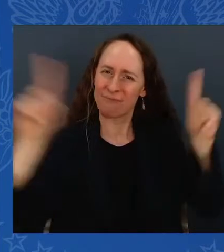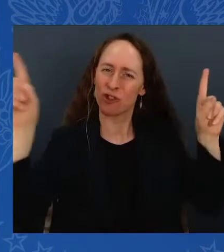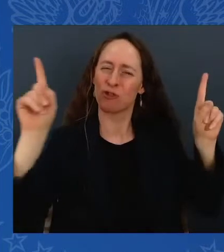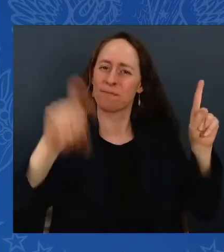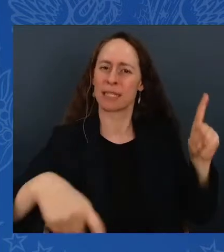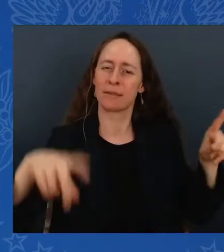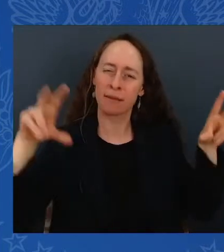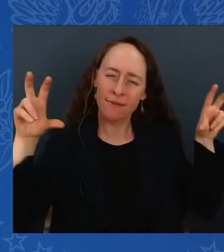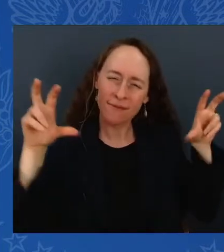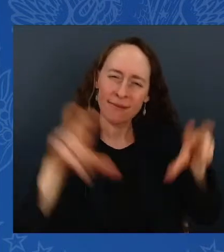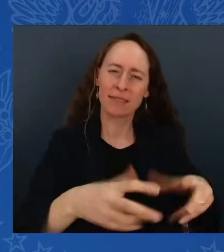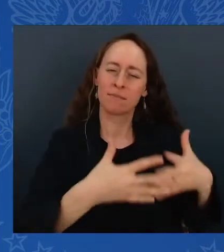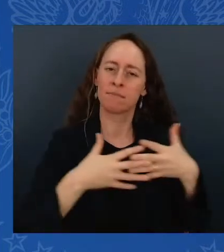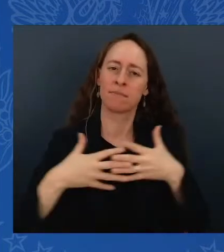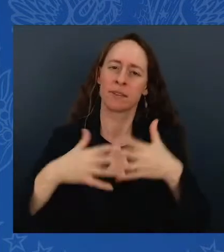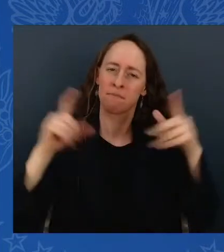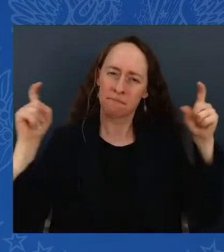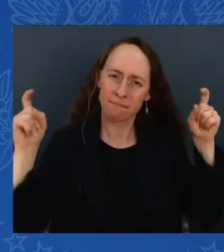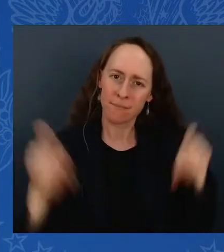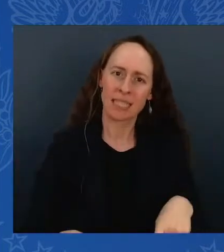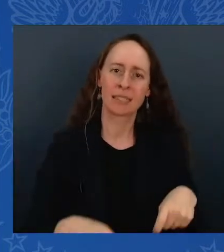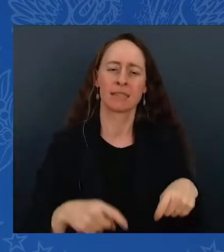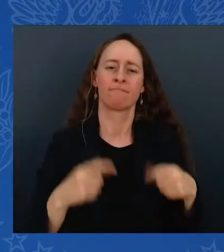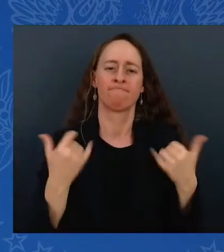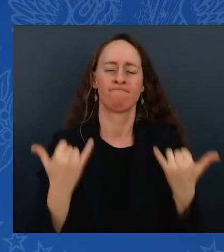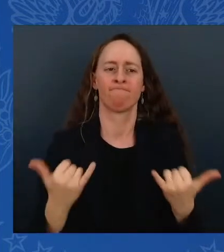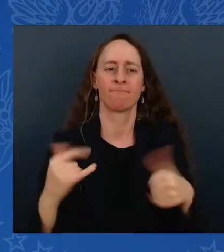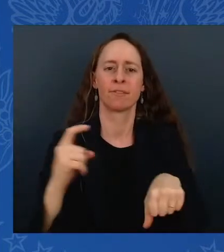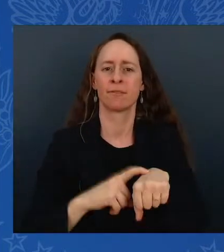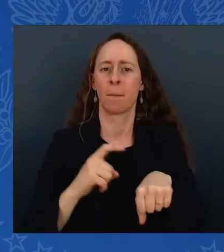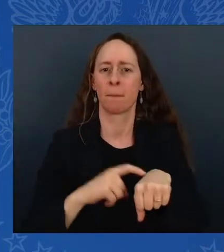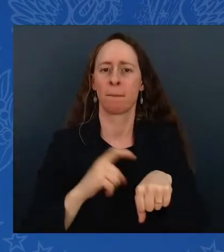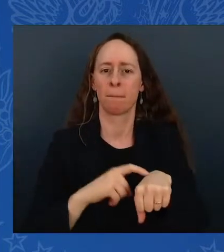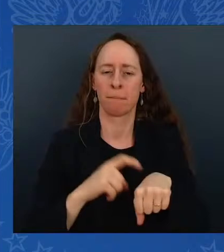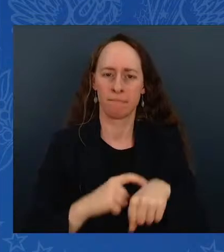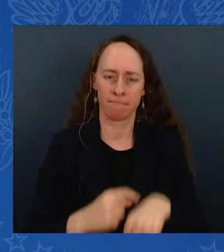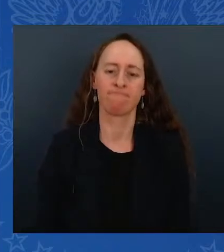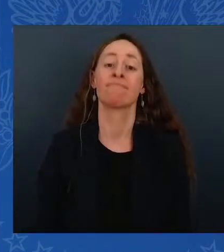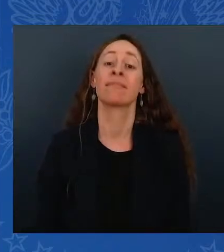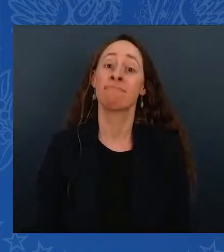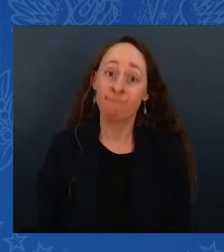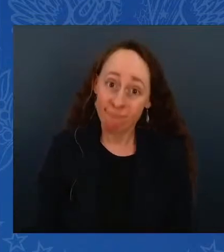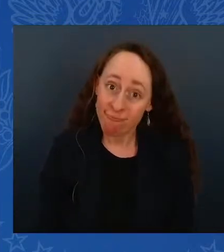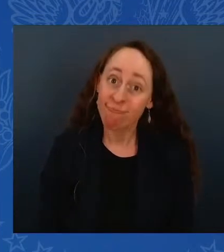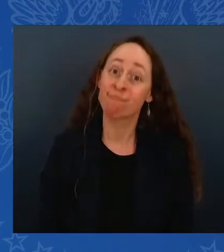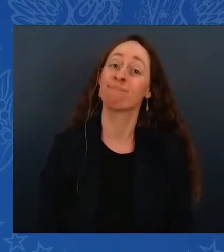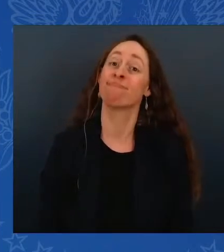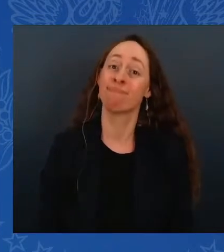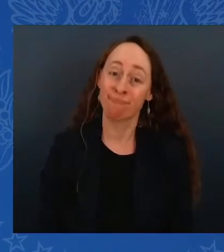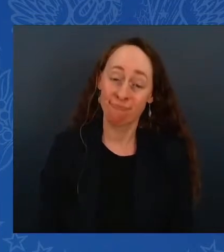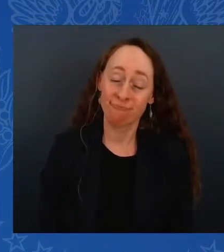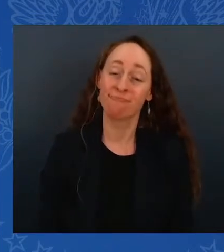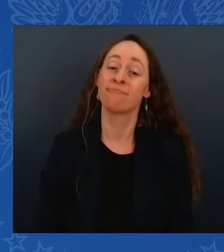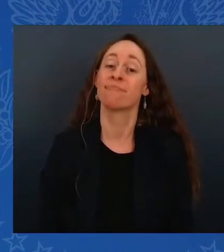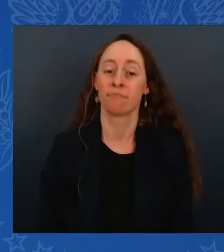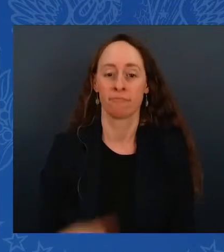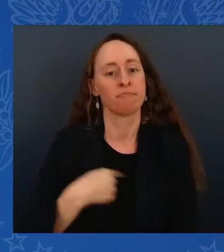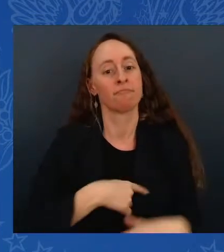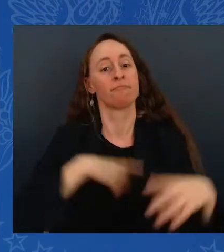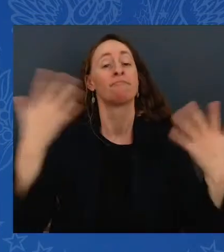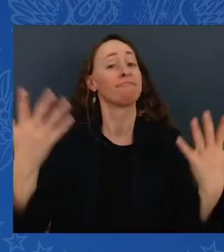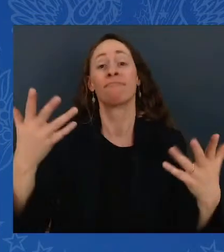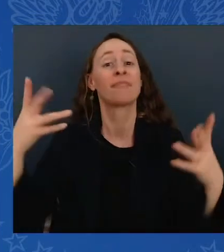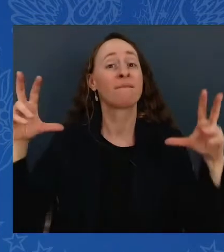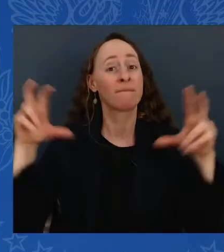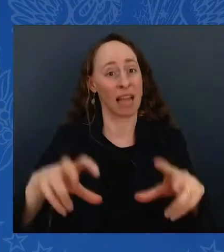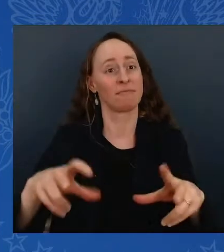come. We did just that with what I call our Investing in America agenda. How can we have the